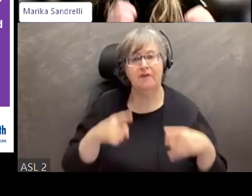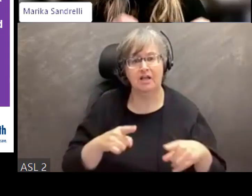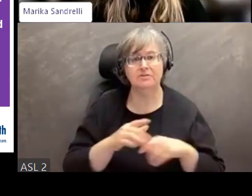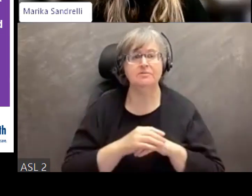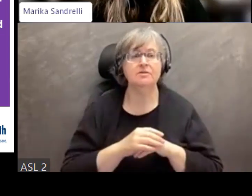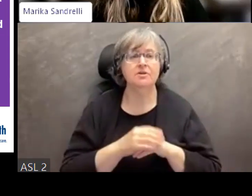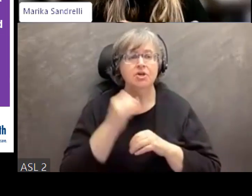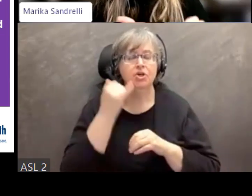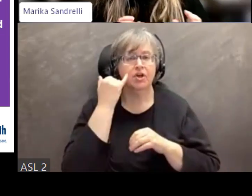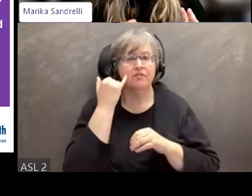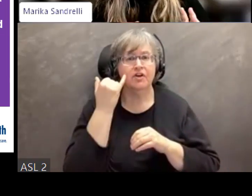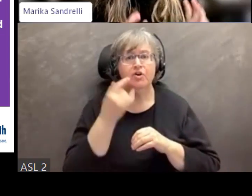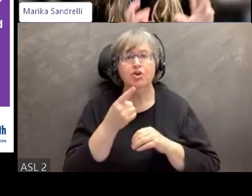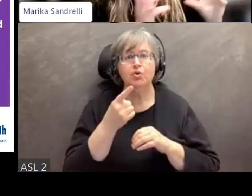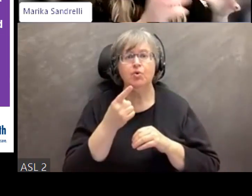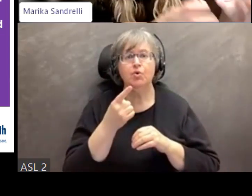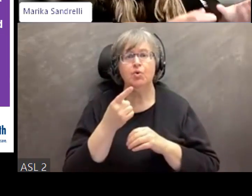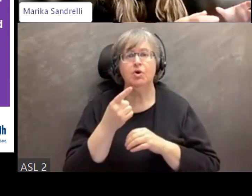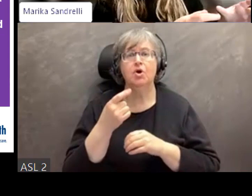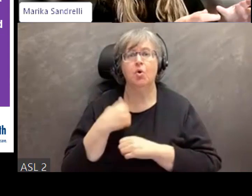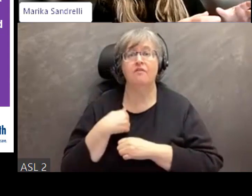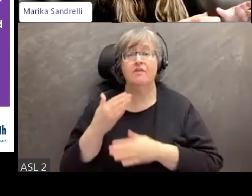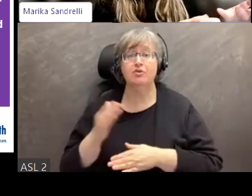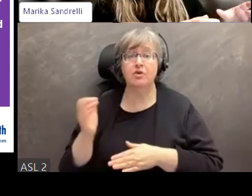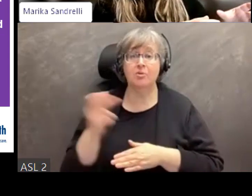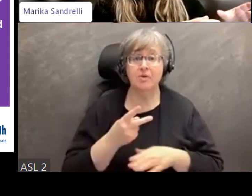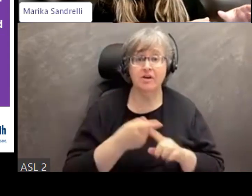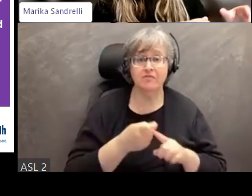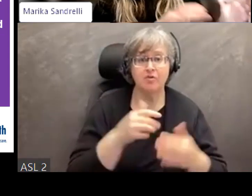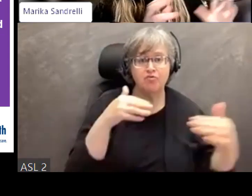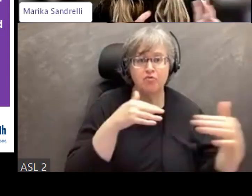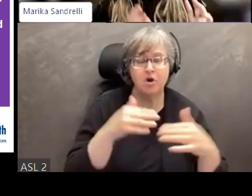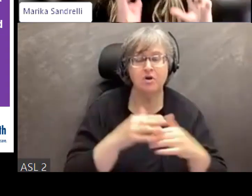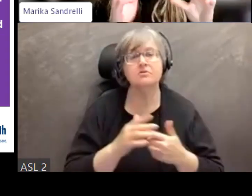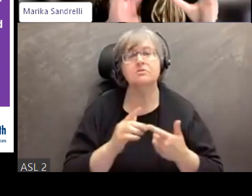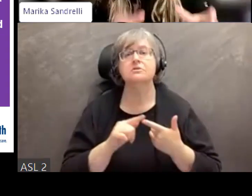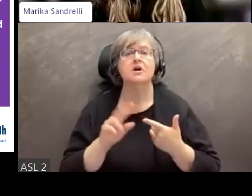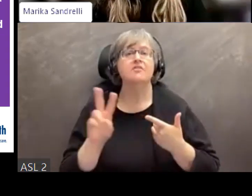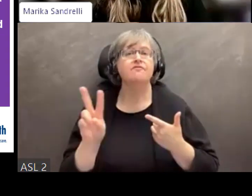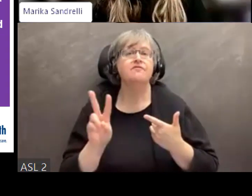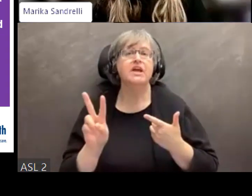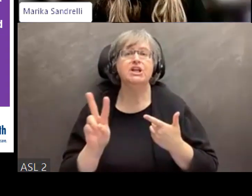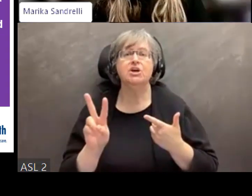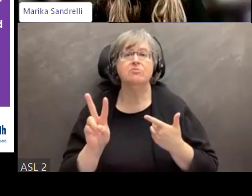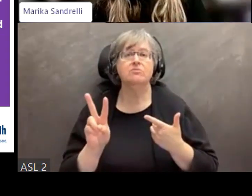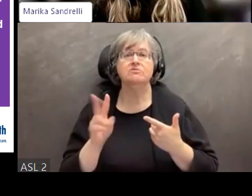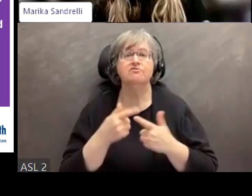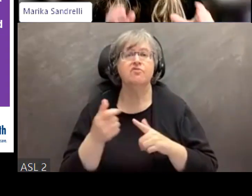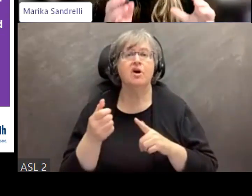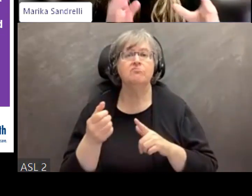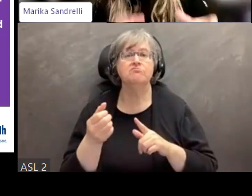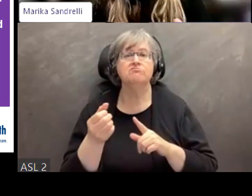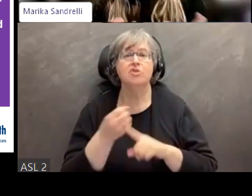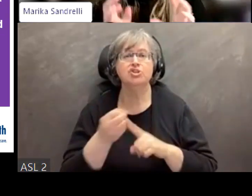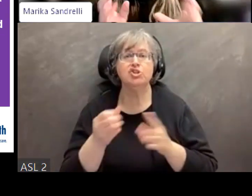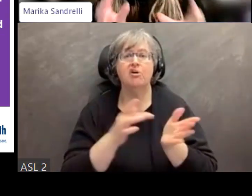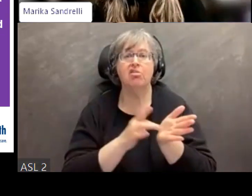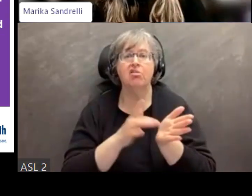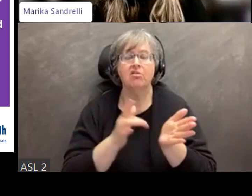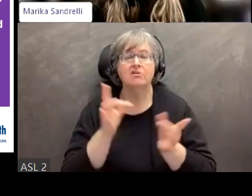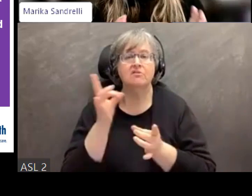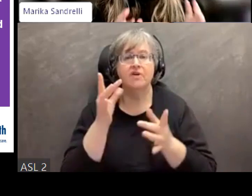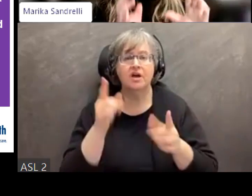the event. If you were a veteran returning from war, if you were a victim of assault